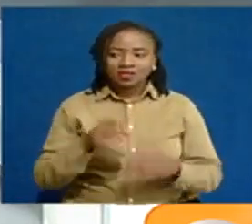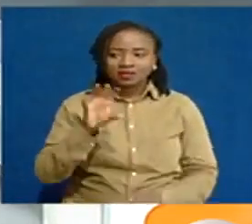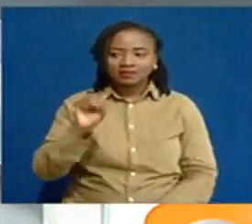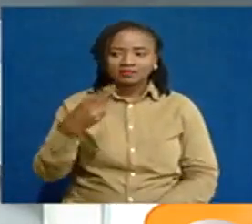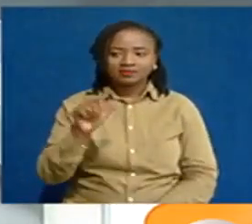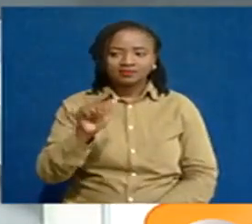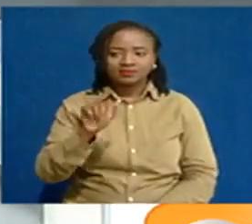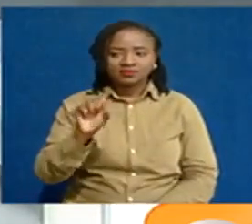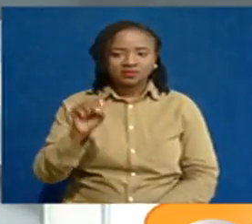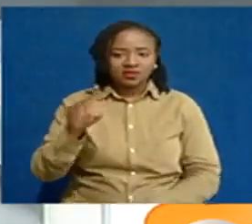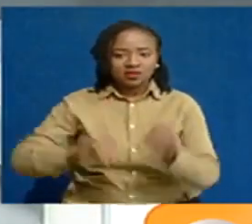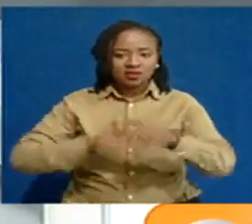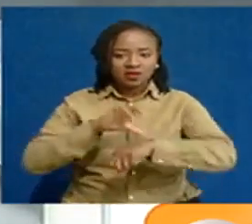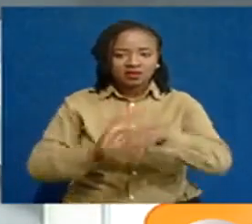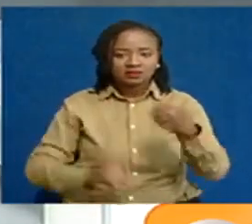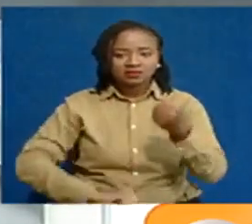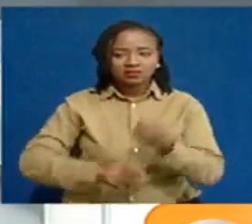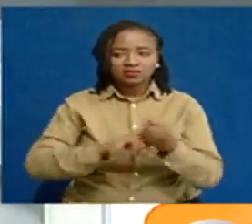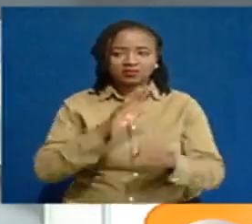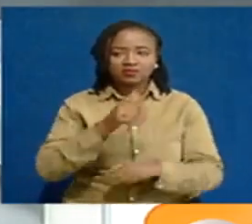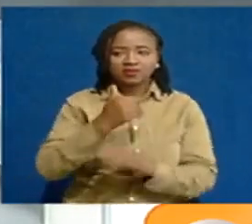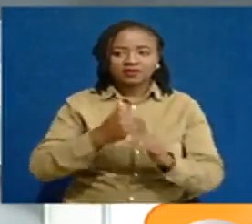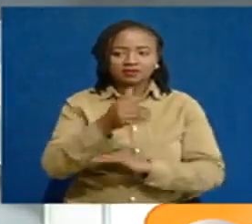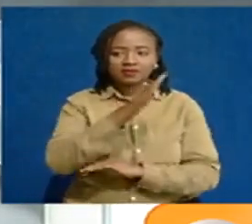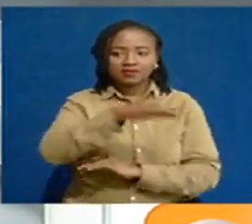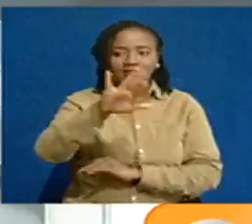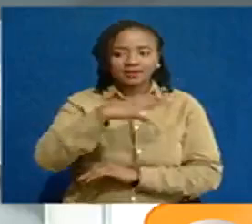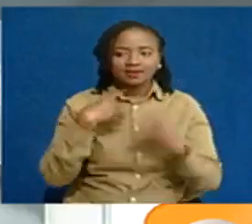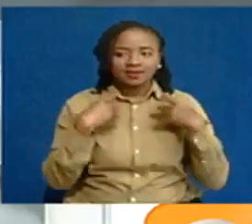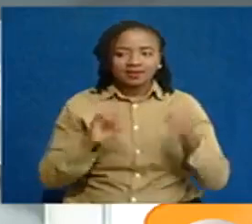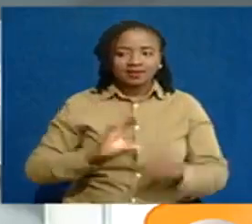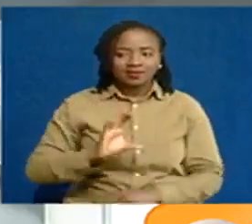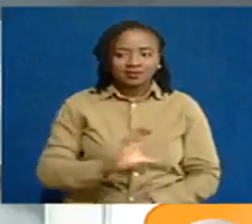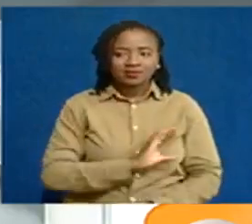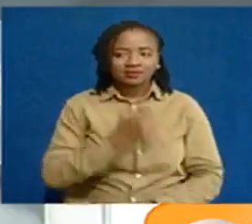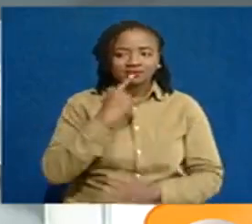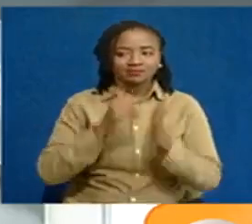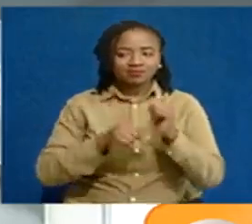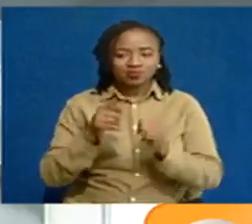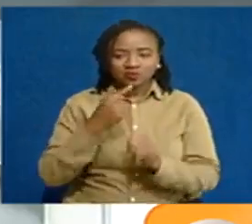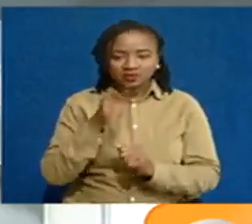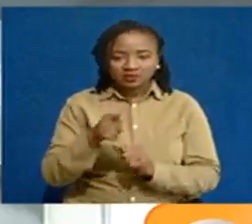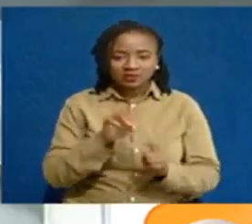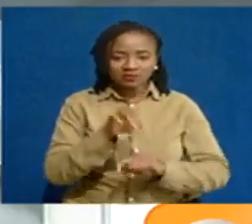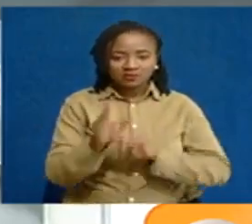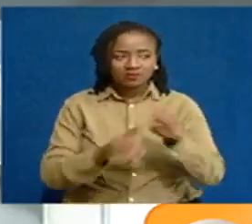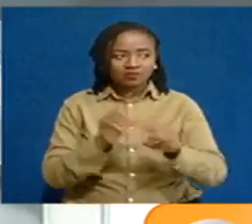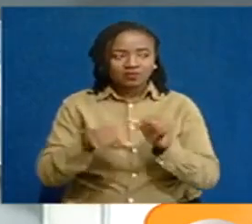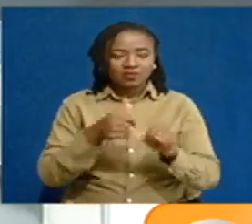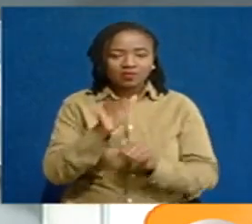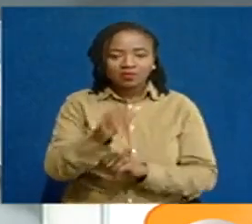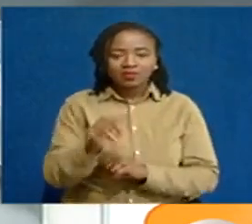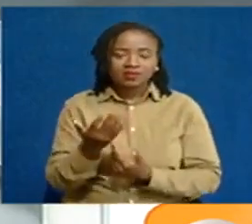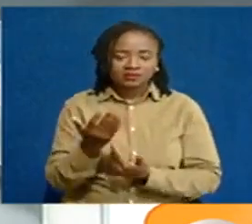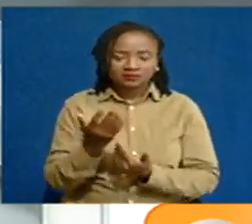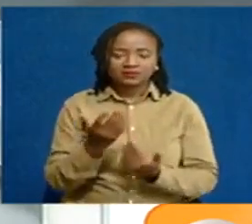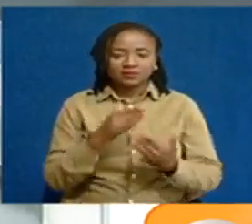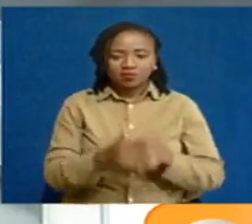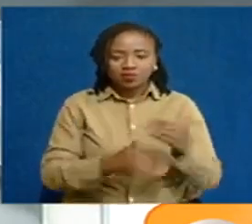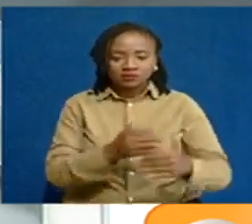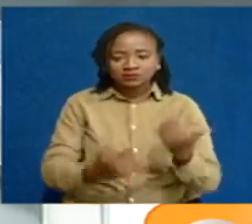after Parliament's Health Committee cleared the scheme, saying that its queries about the multi-billion health digitization